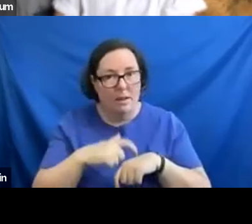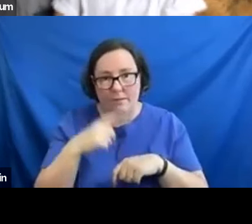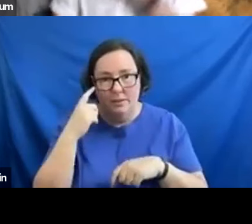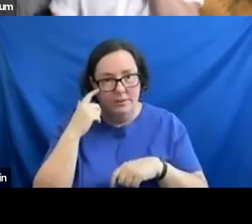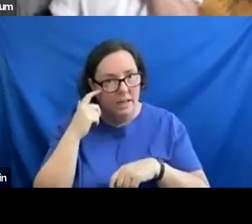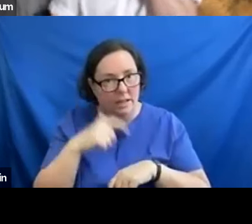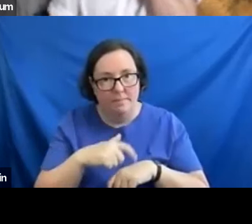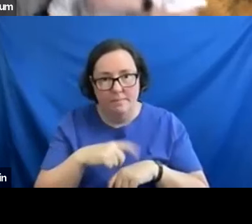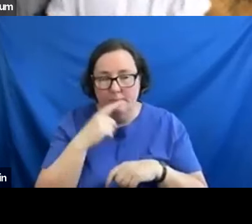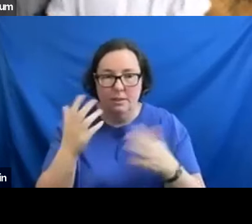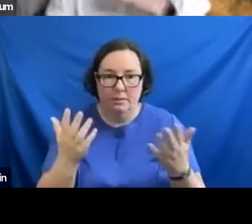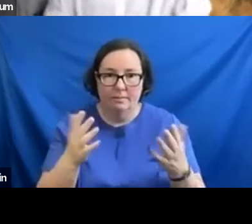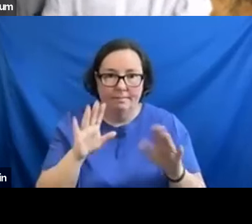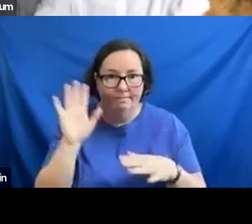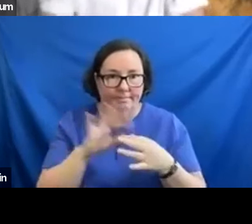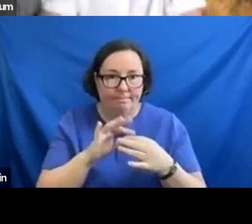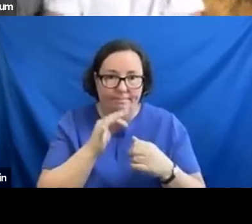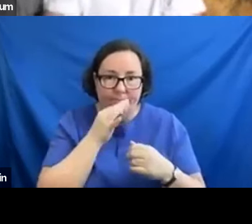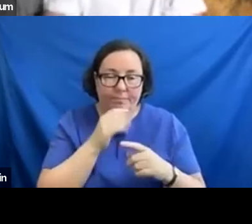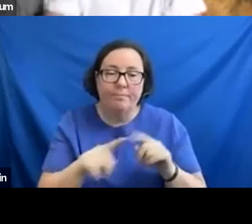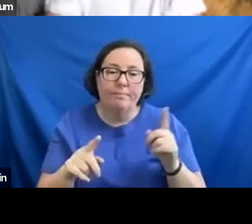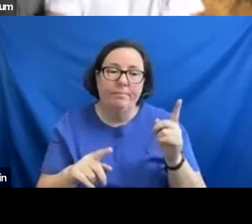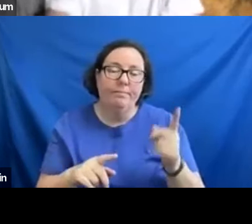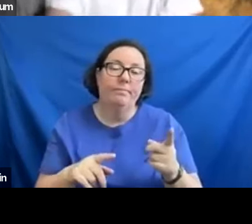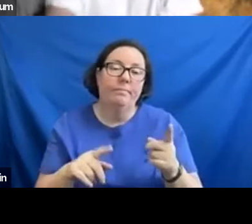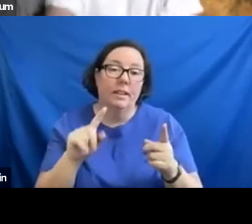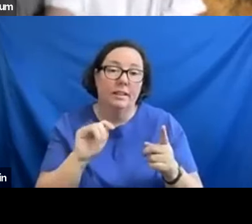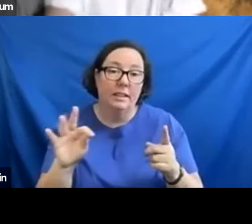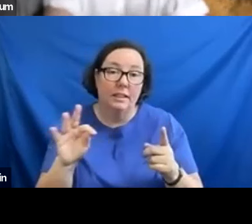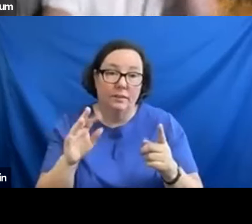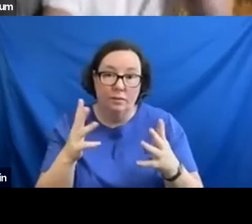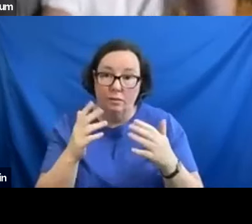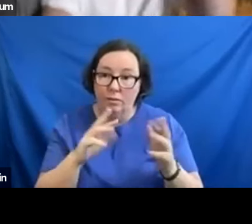here that they would like for the task force to consider.